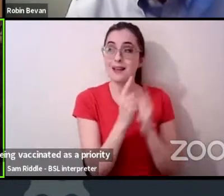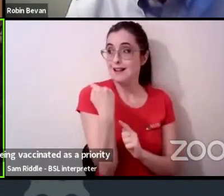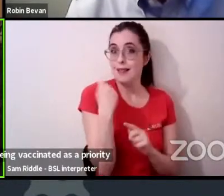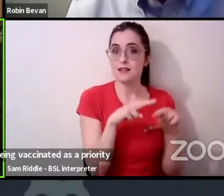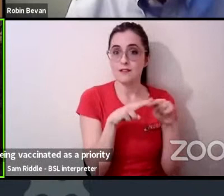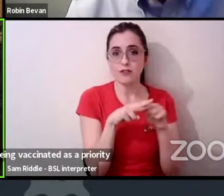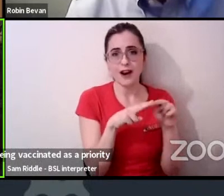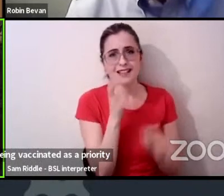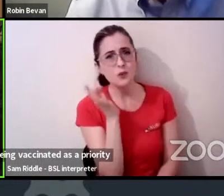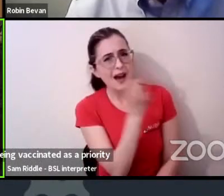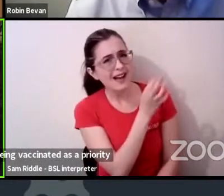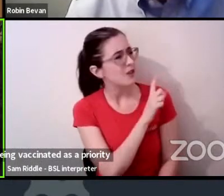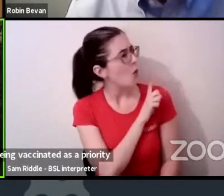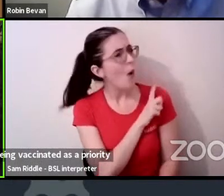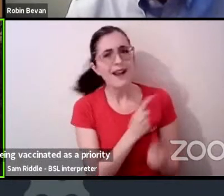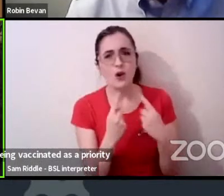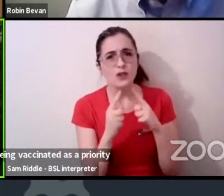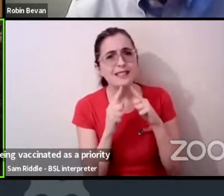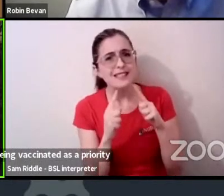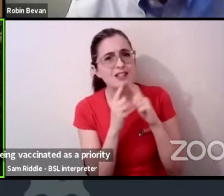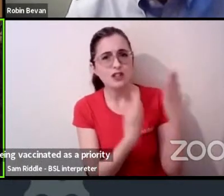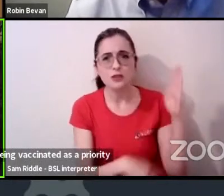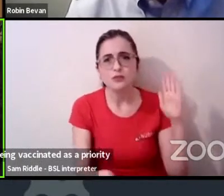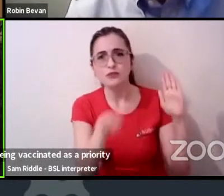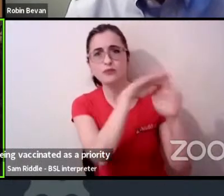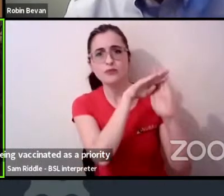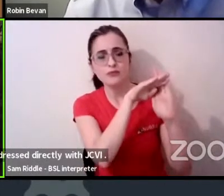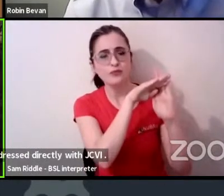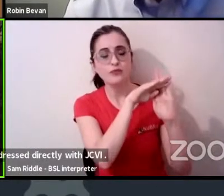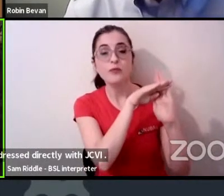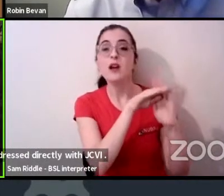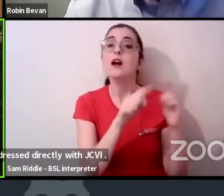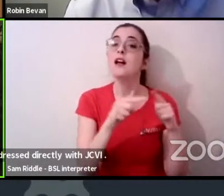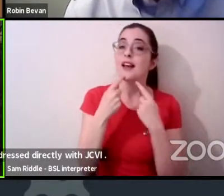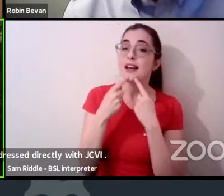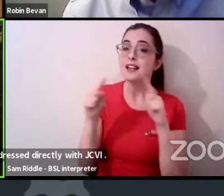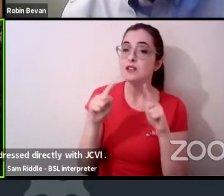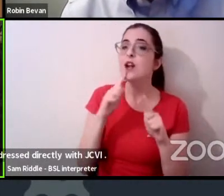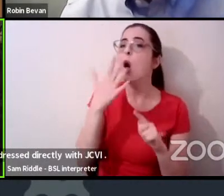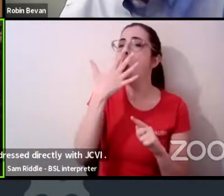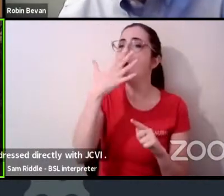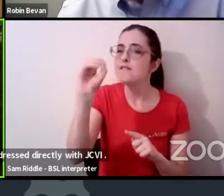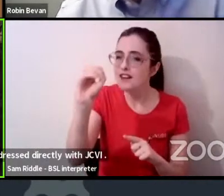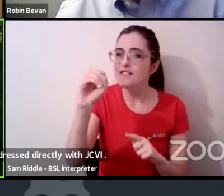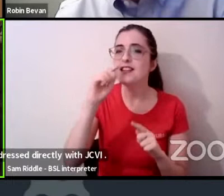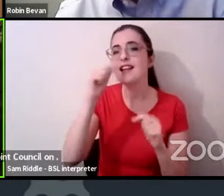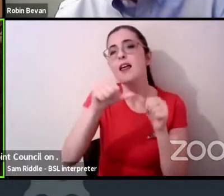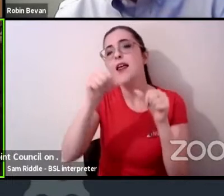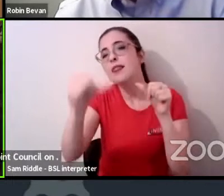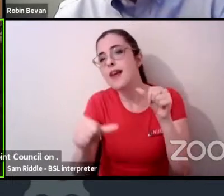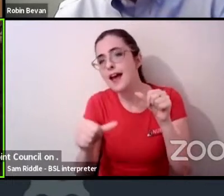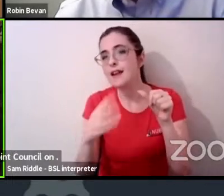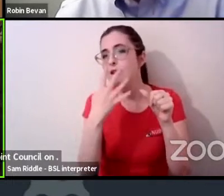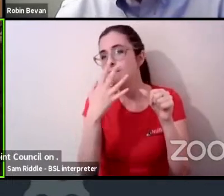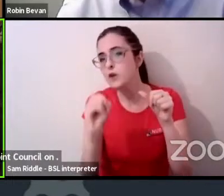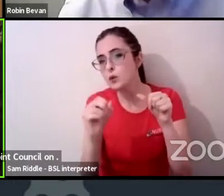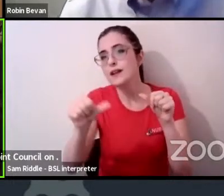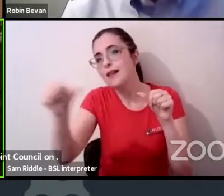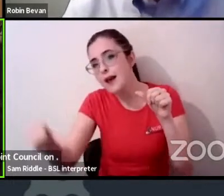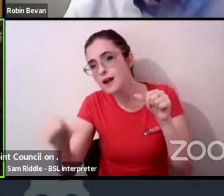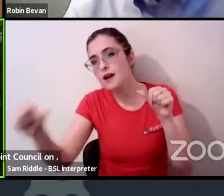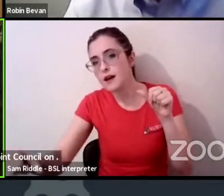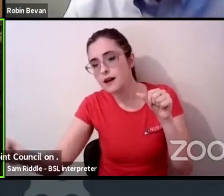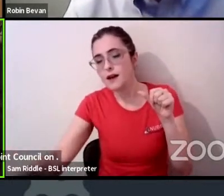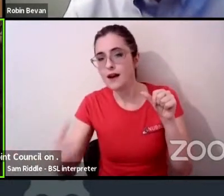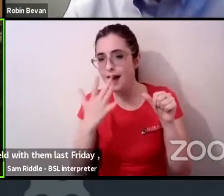Friday, when they made the announcement that after going to the 50-year-olds, they were then going to carry on going down through the age groups. I